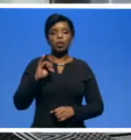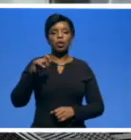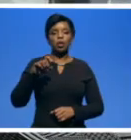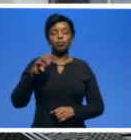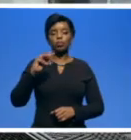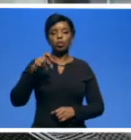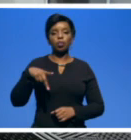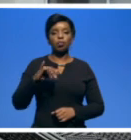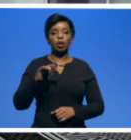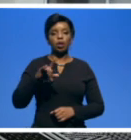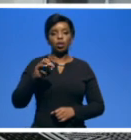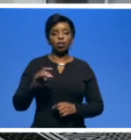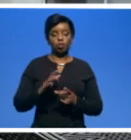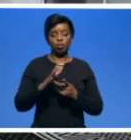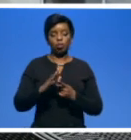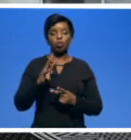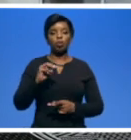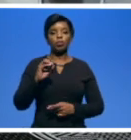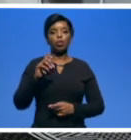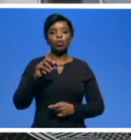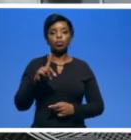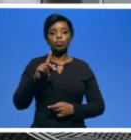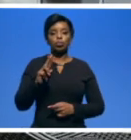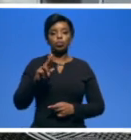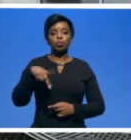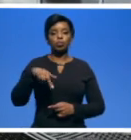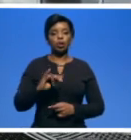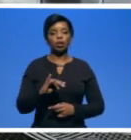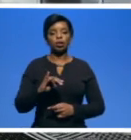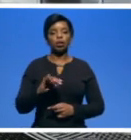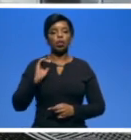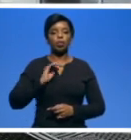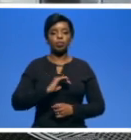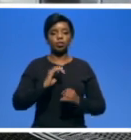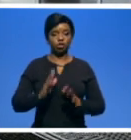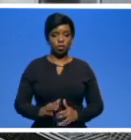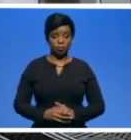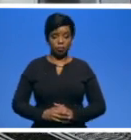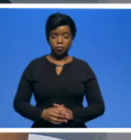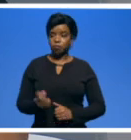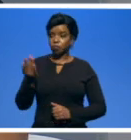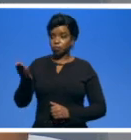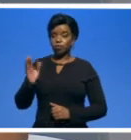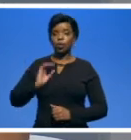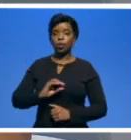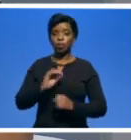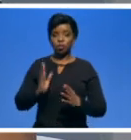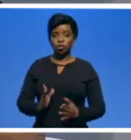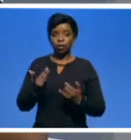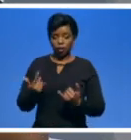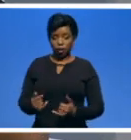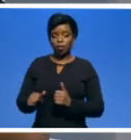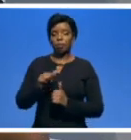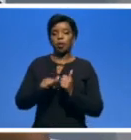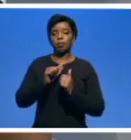and Commissioner Dipiela Mutupi. So, Commissioner, Let's go back to our conversation.